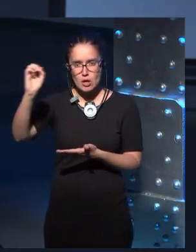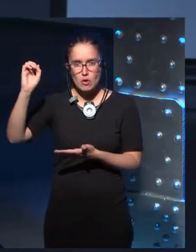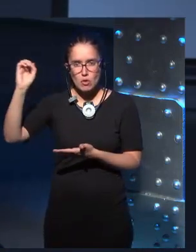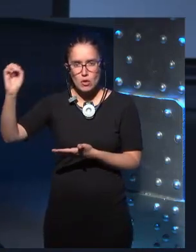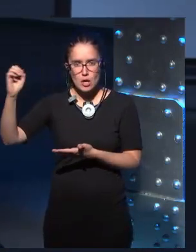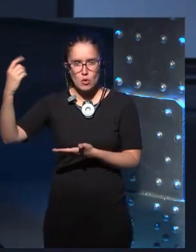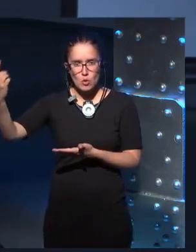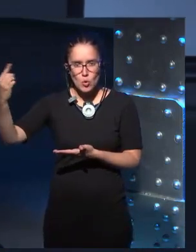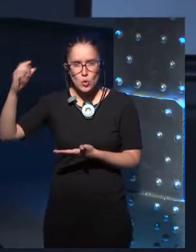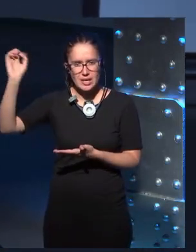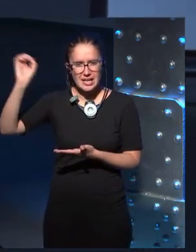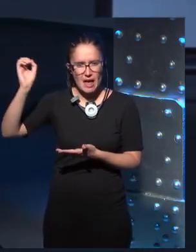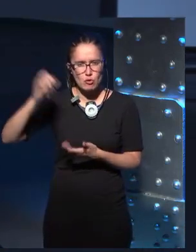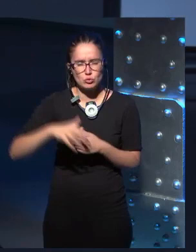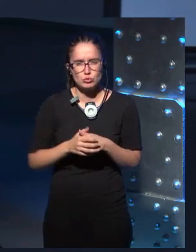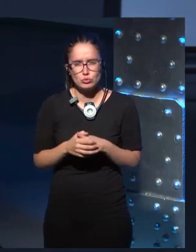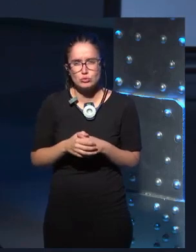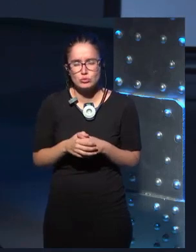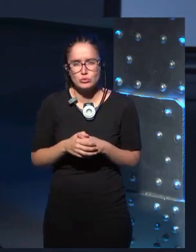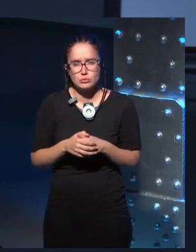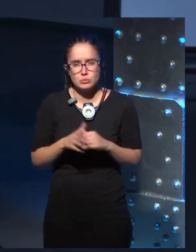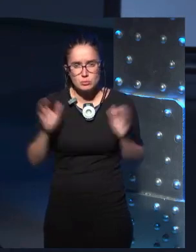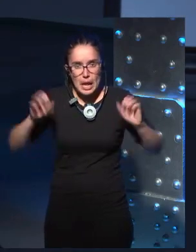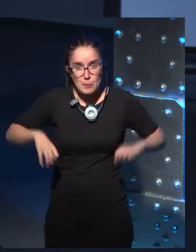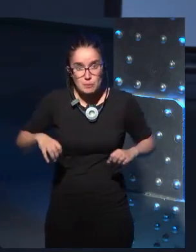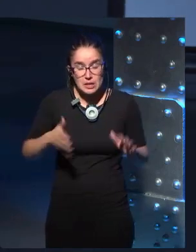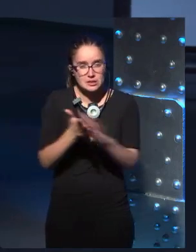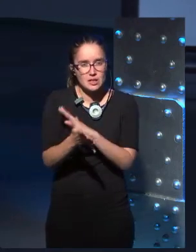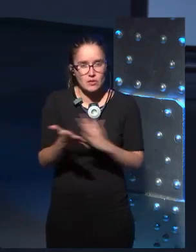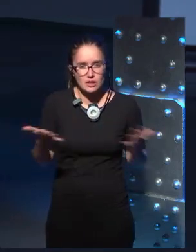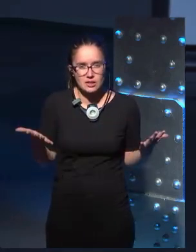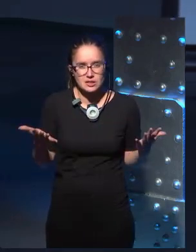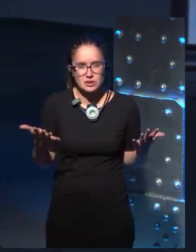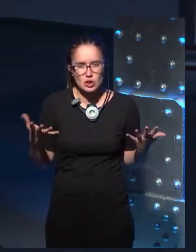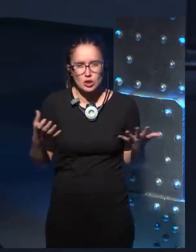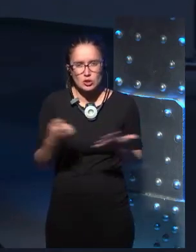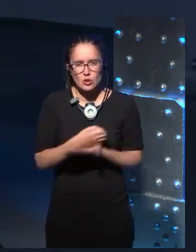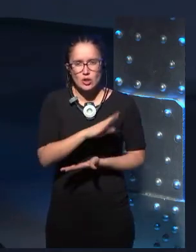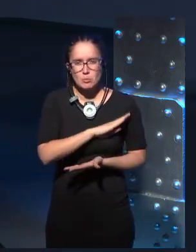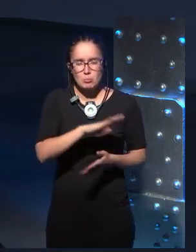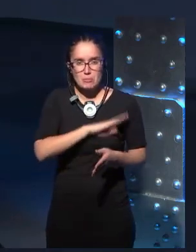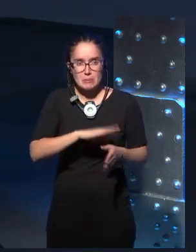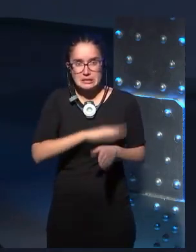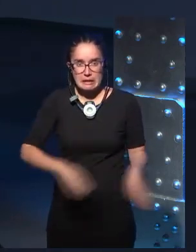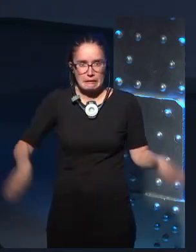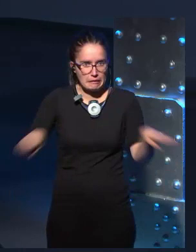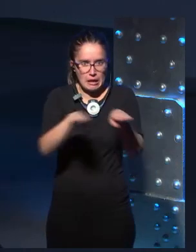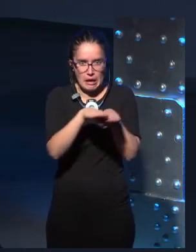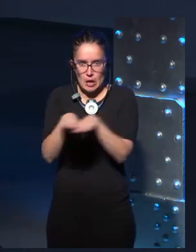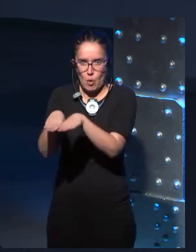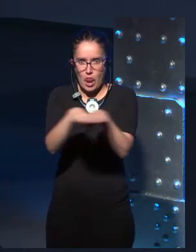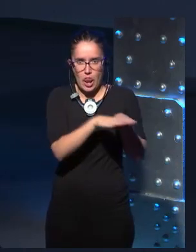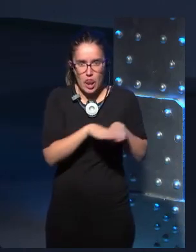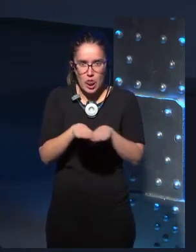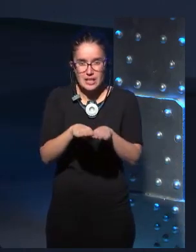0,00001 degrees. So, meaning that it's all pretty uniform temperature. And what temperature is